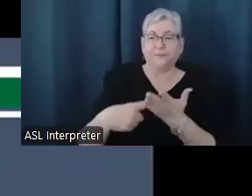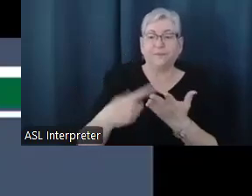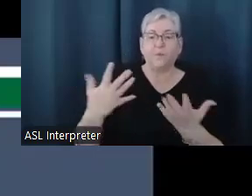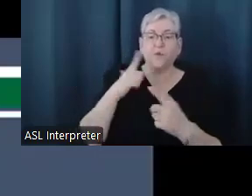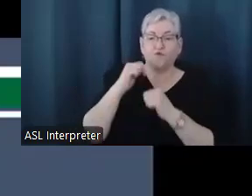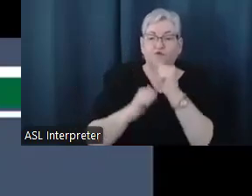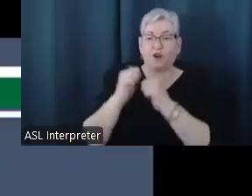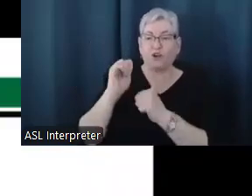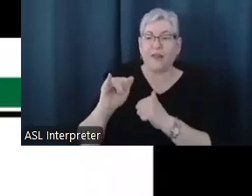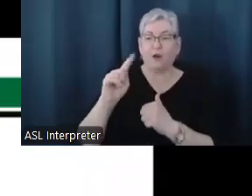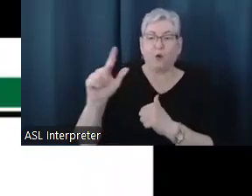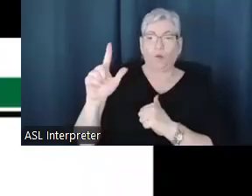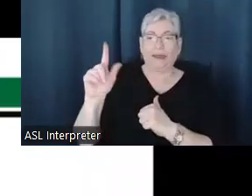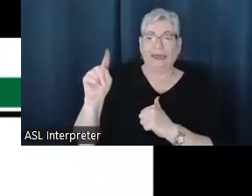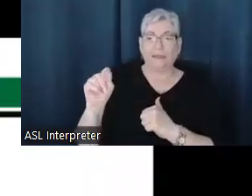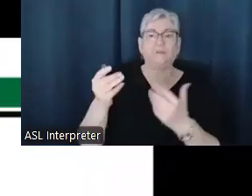ahead.